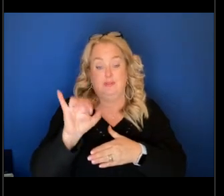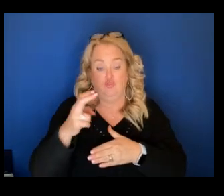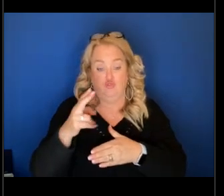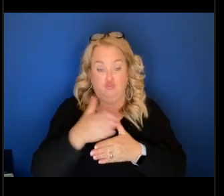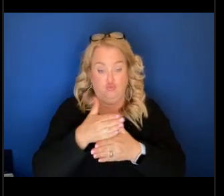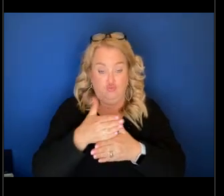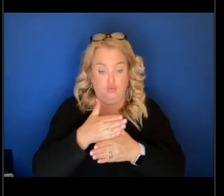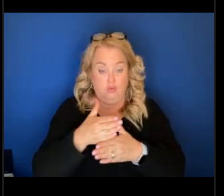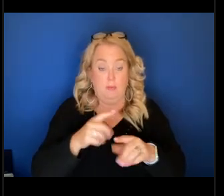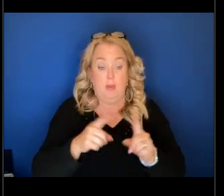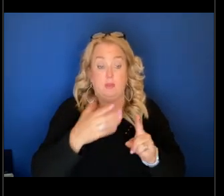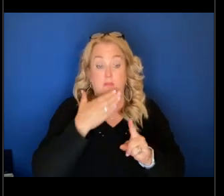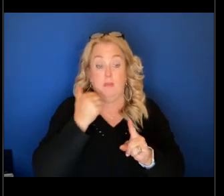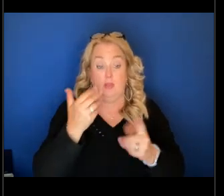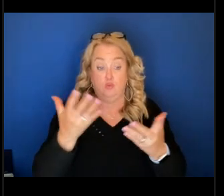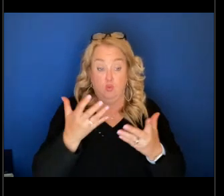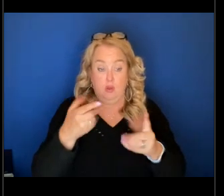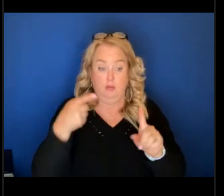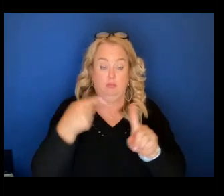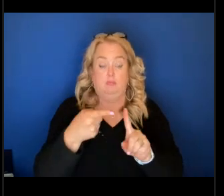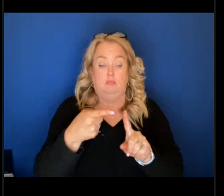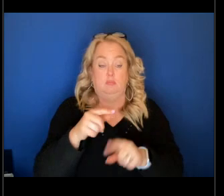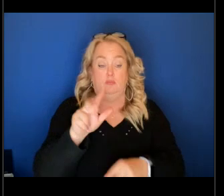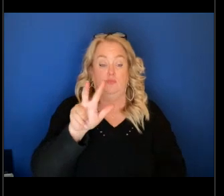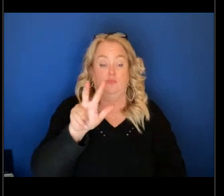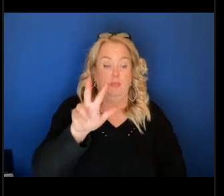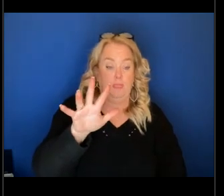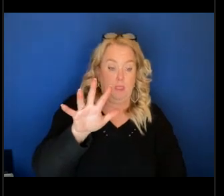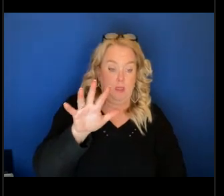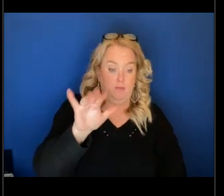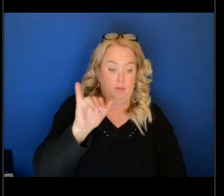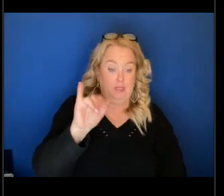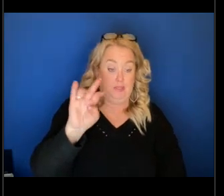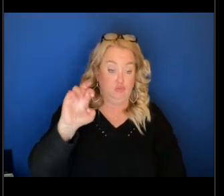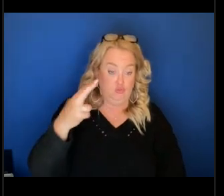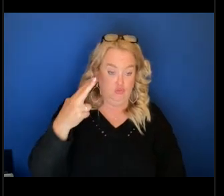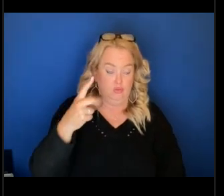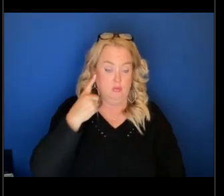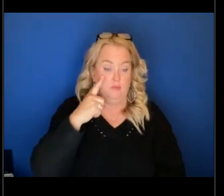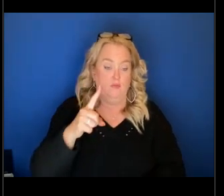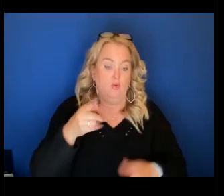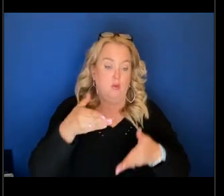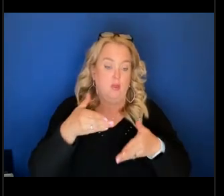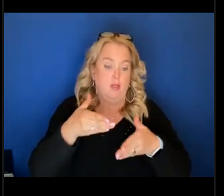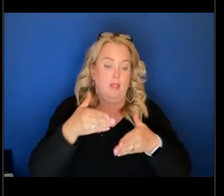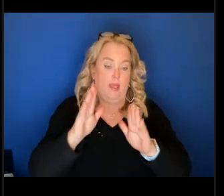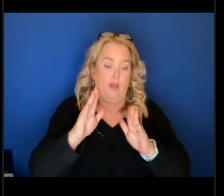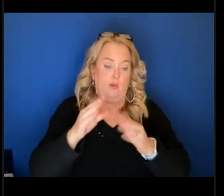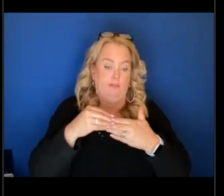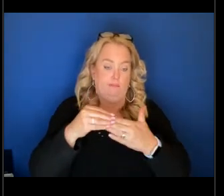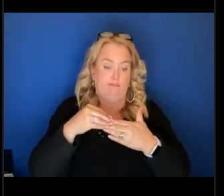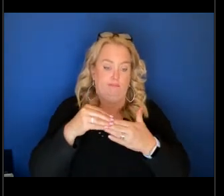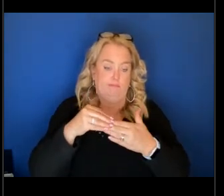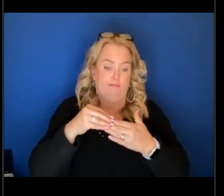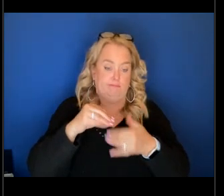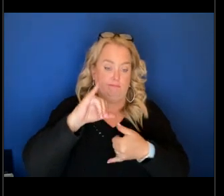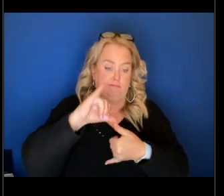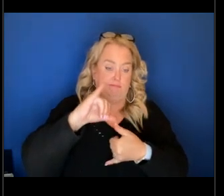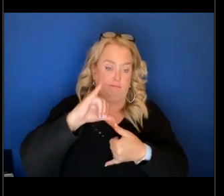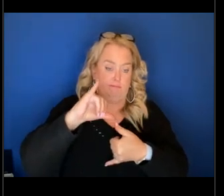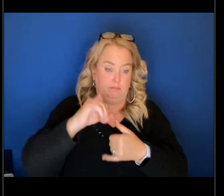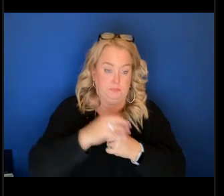but it is best to specify them at 35 inches to allow a margin of error.